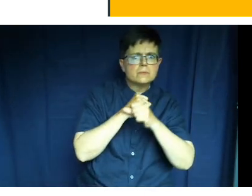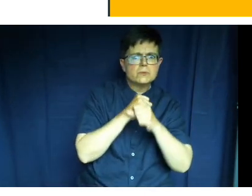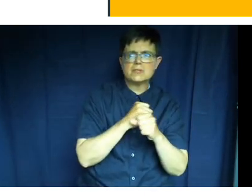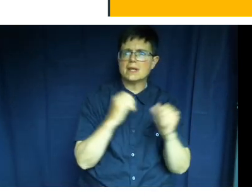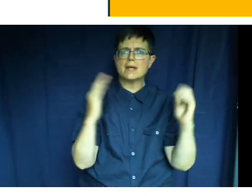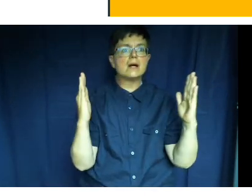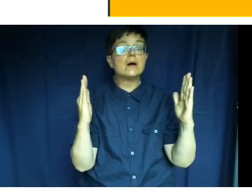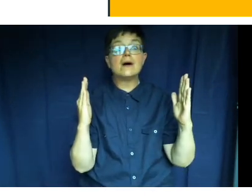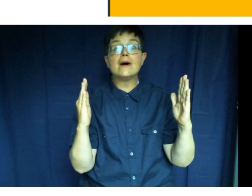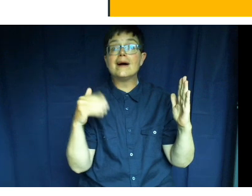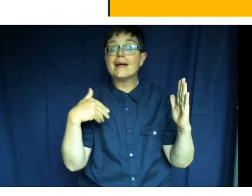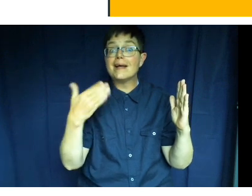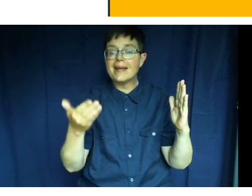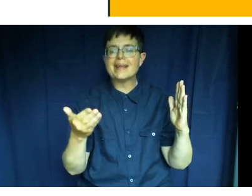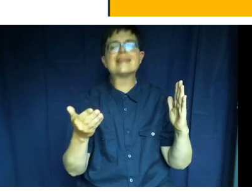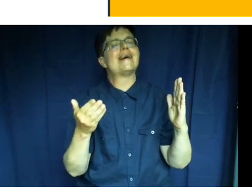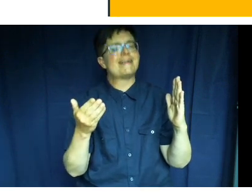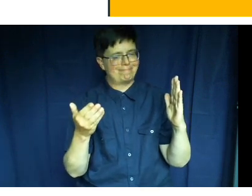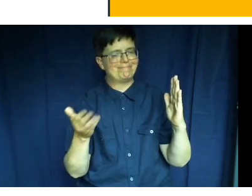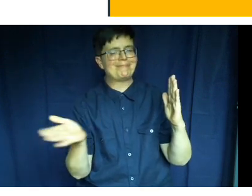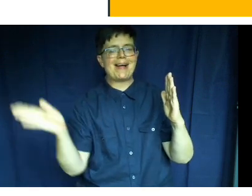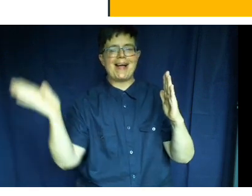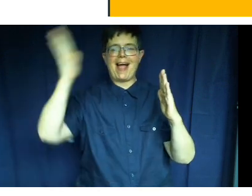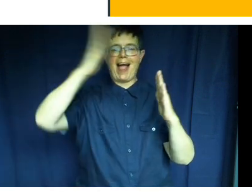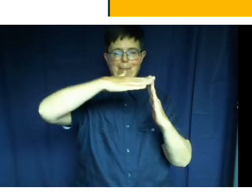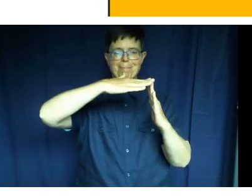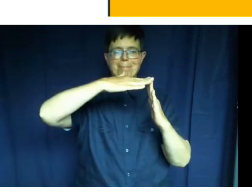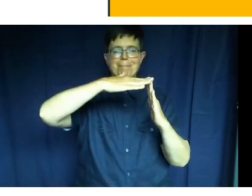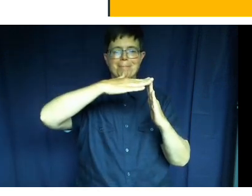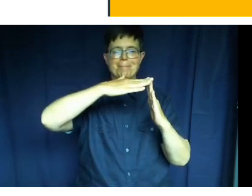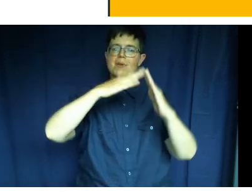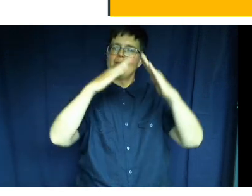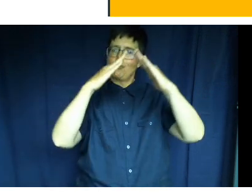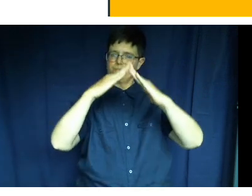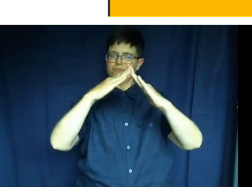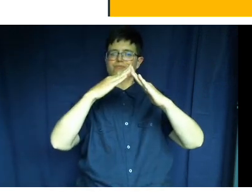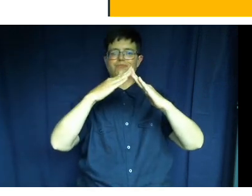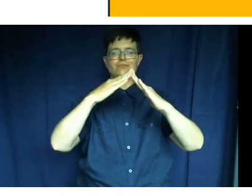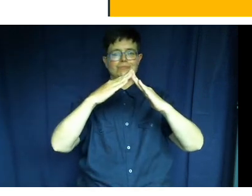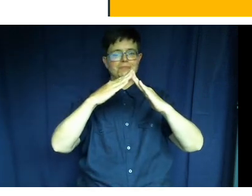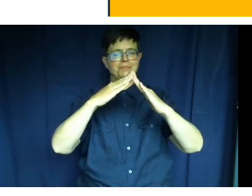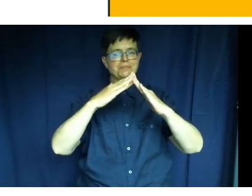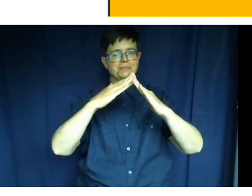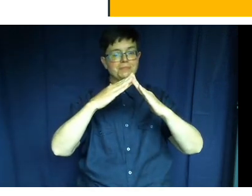For safety and security, we're going to put a roof on this house.